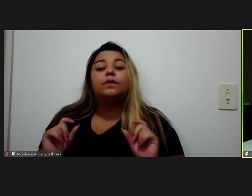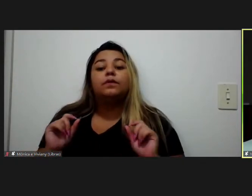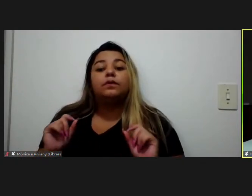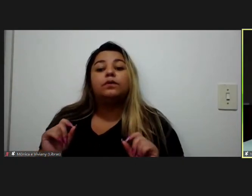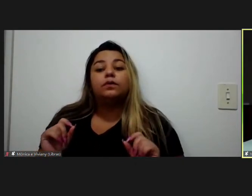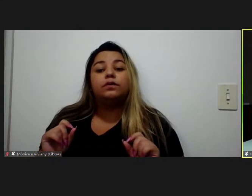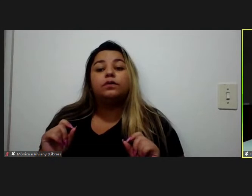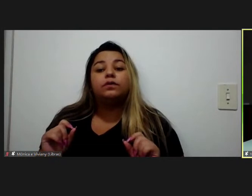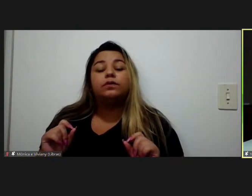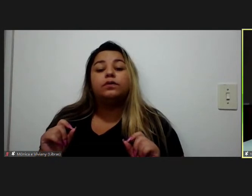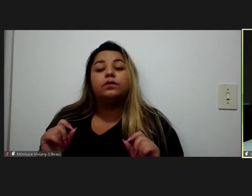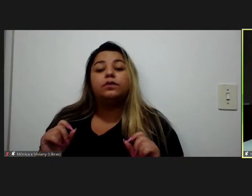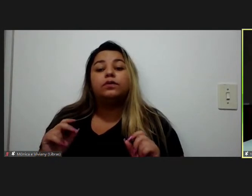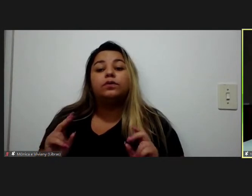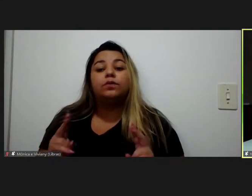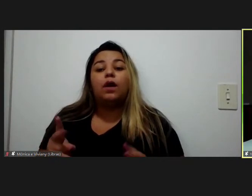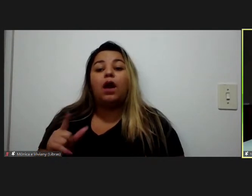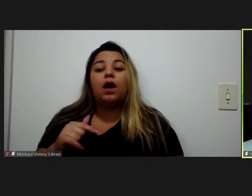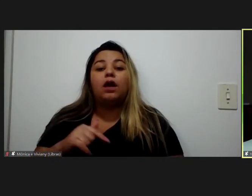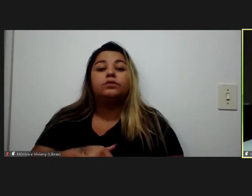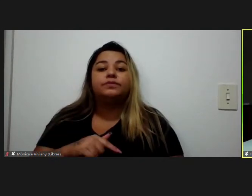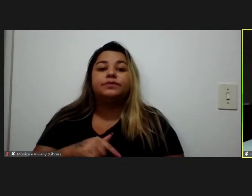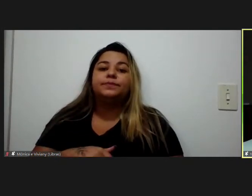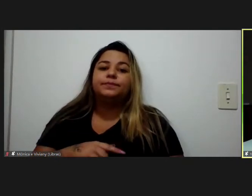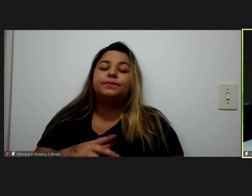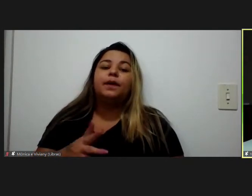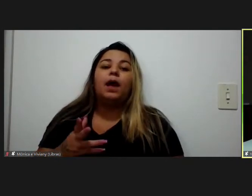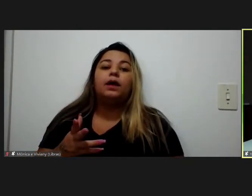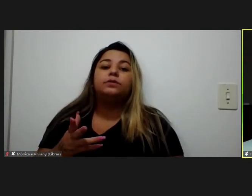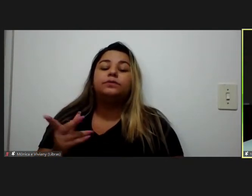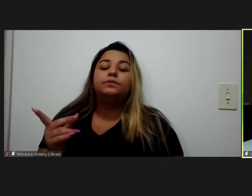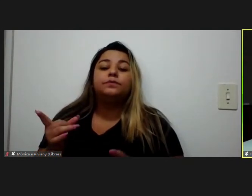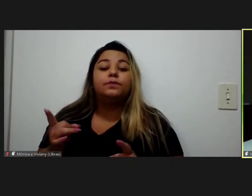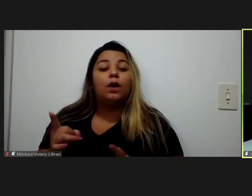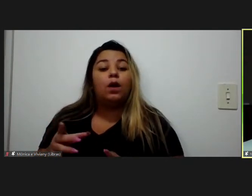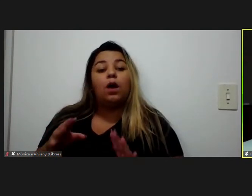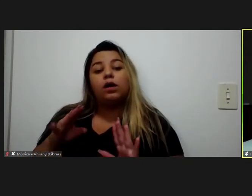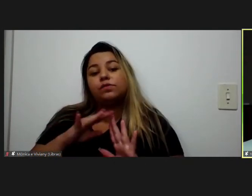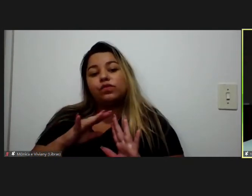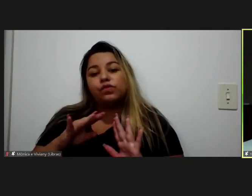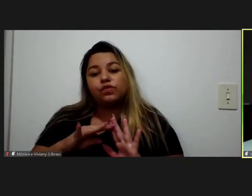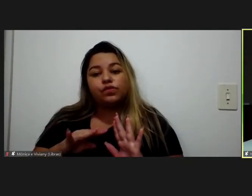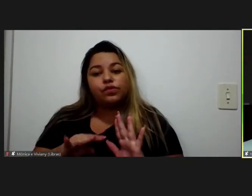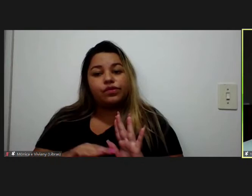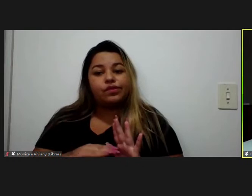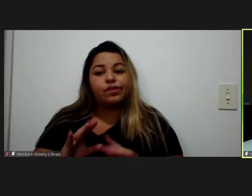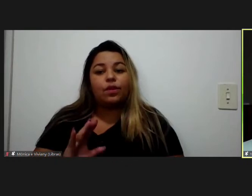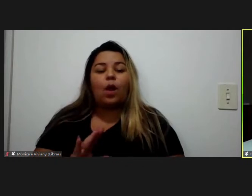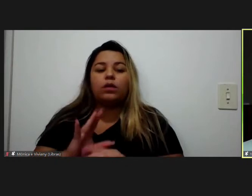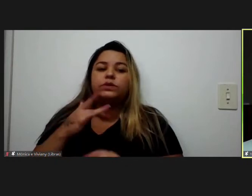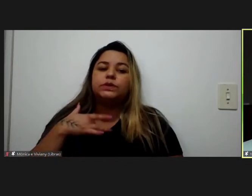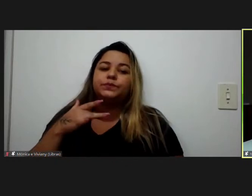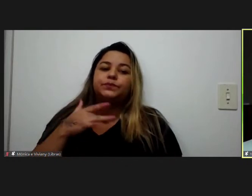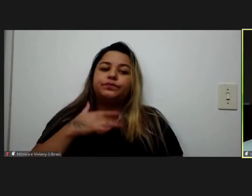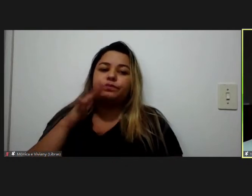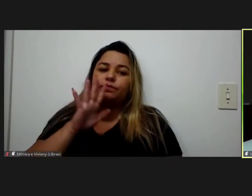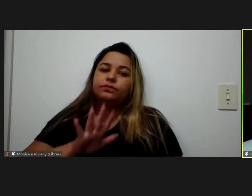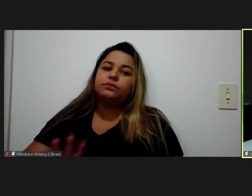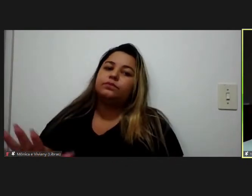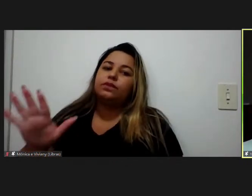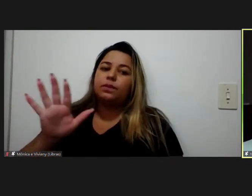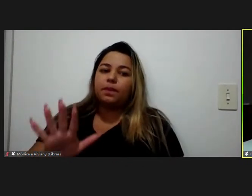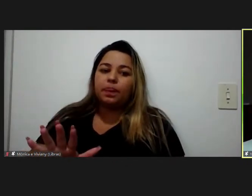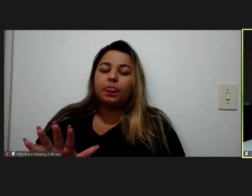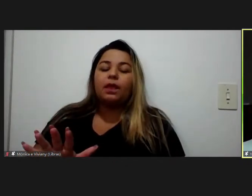according to what we think. So following that, with just a little time, I would like to highlight some position